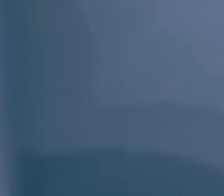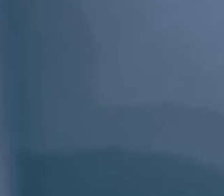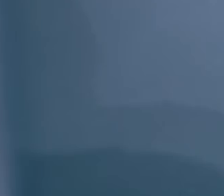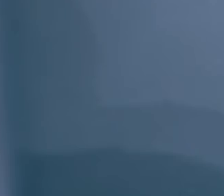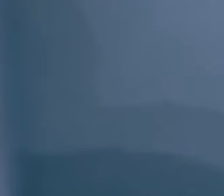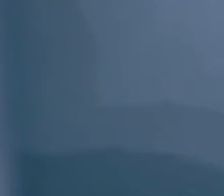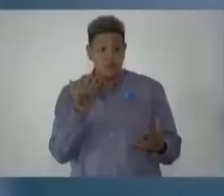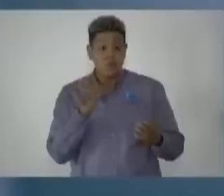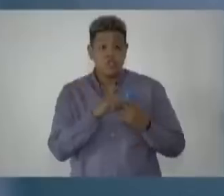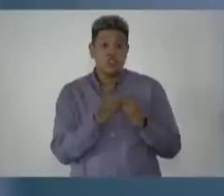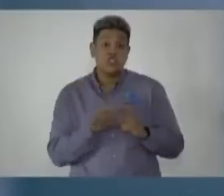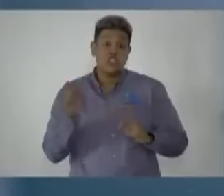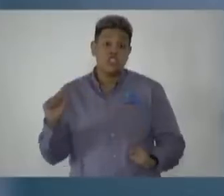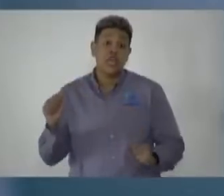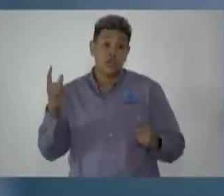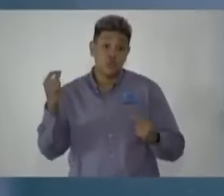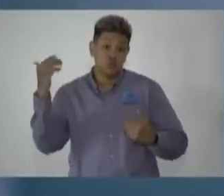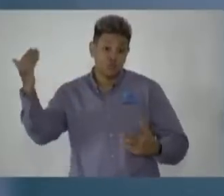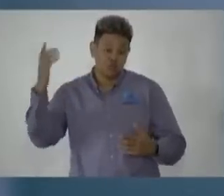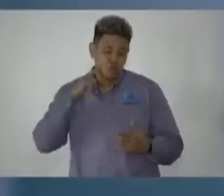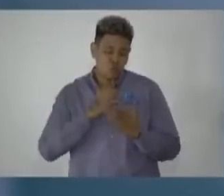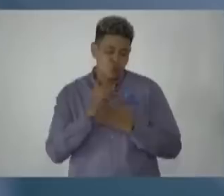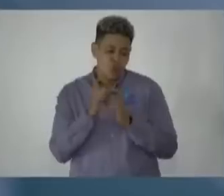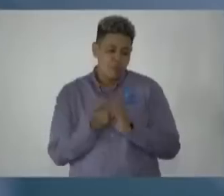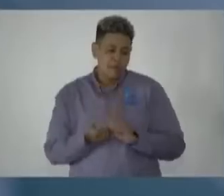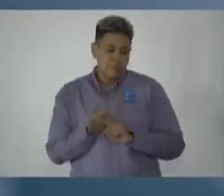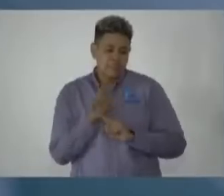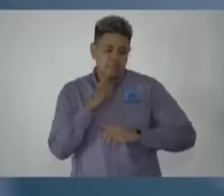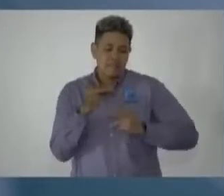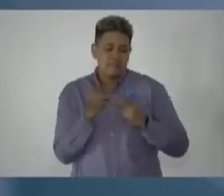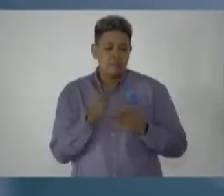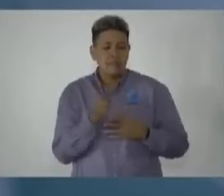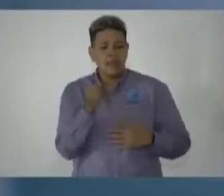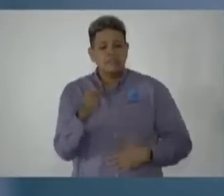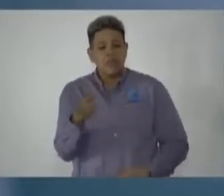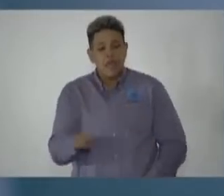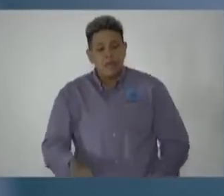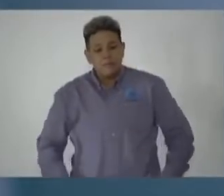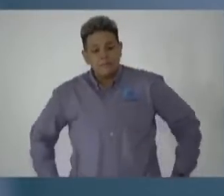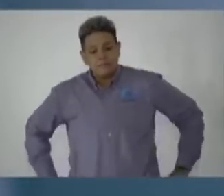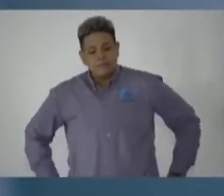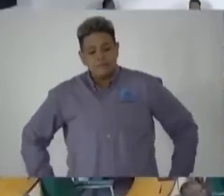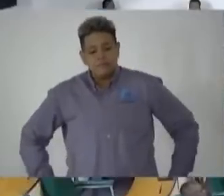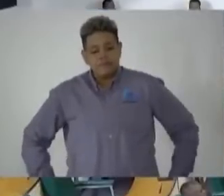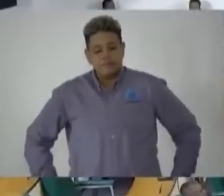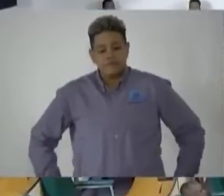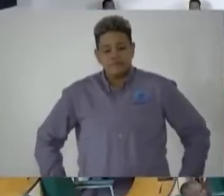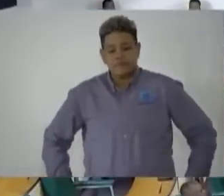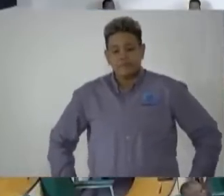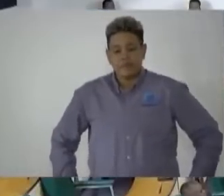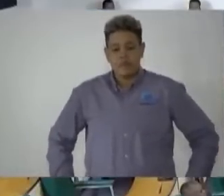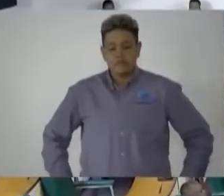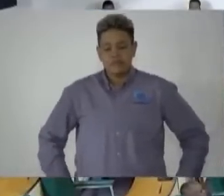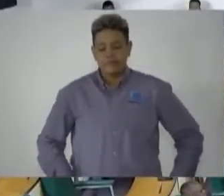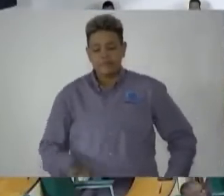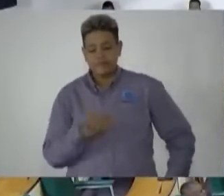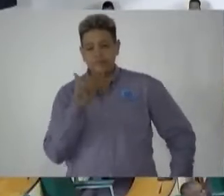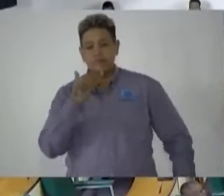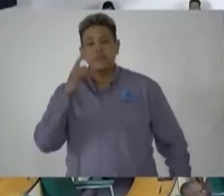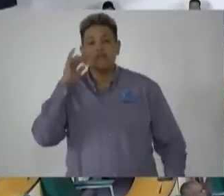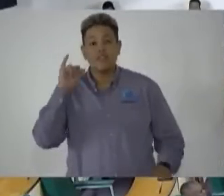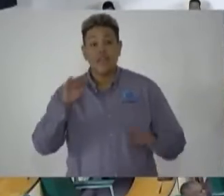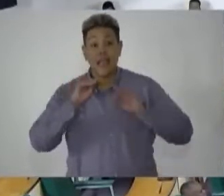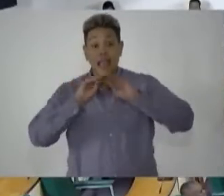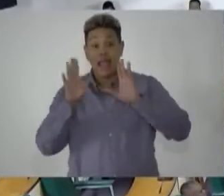that they want to change it, they can do so by way of addendum, as the case may be. Thank you very much for that clarification,